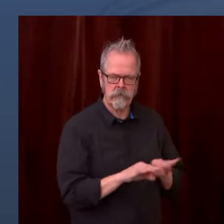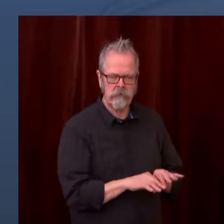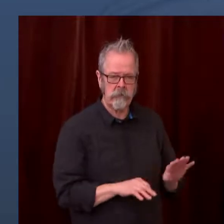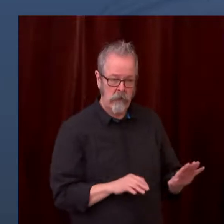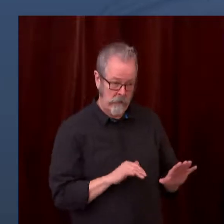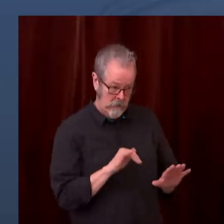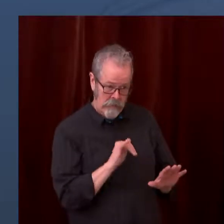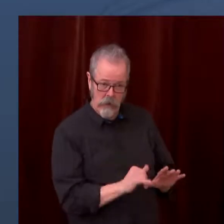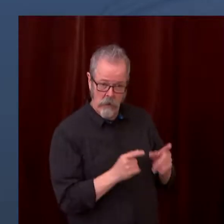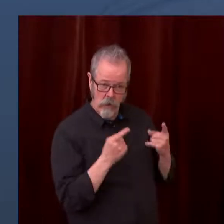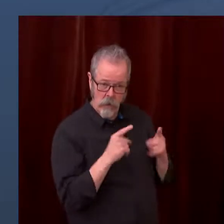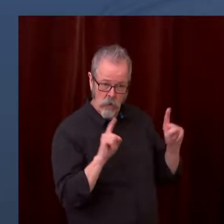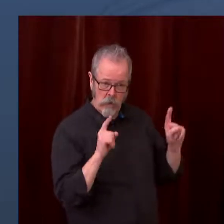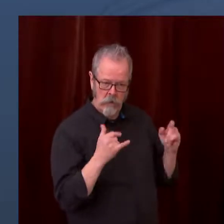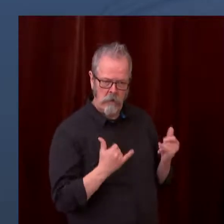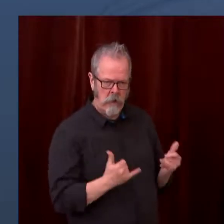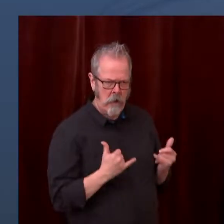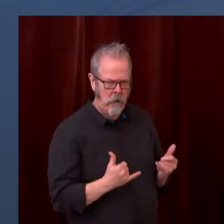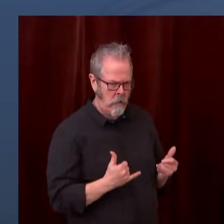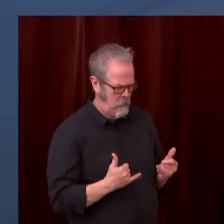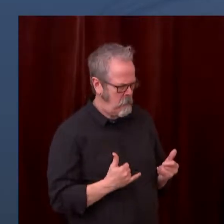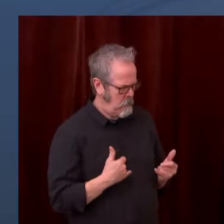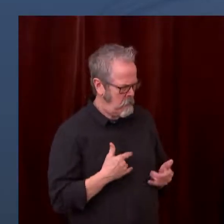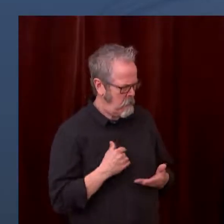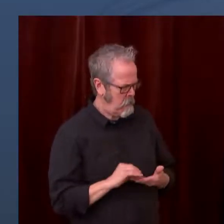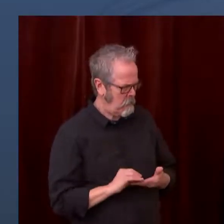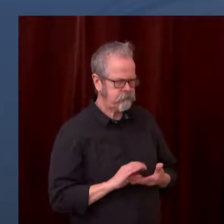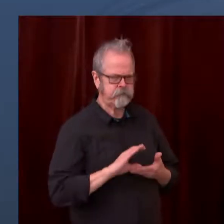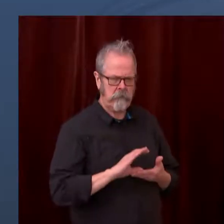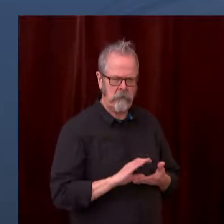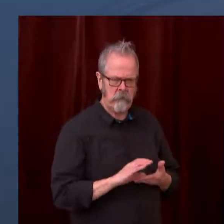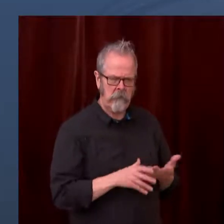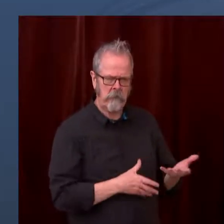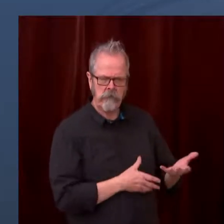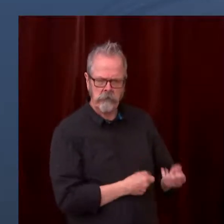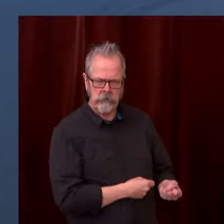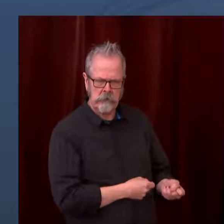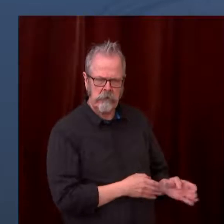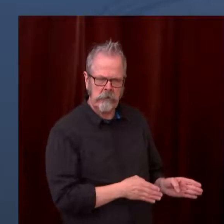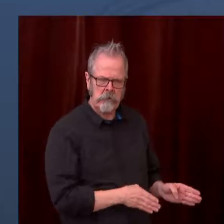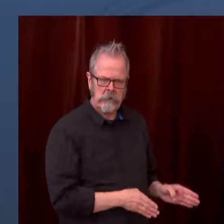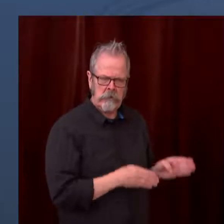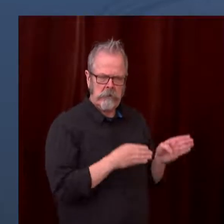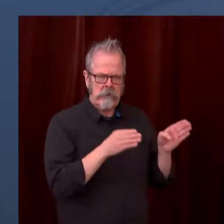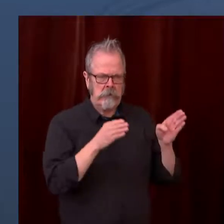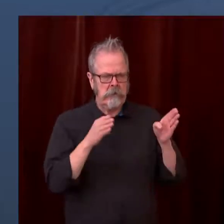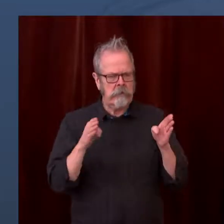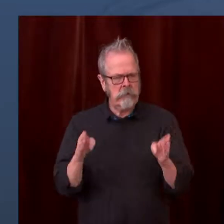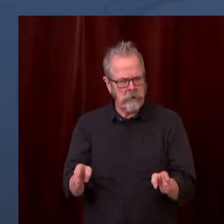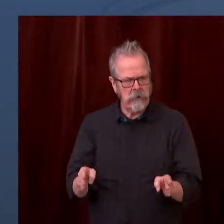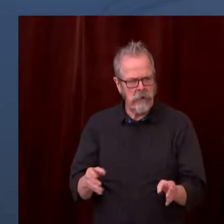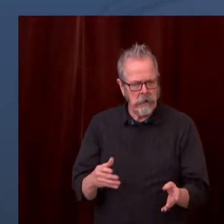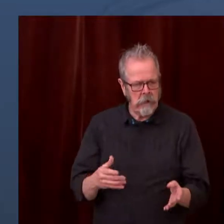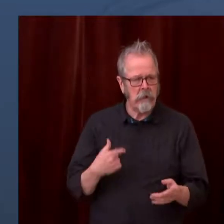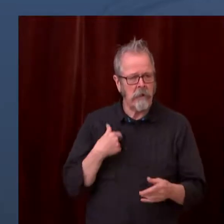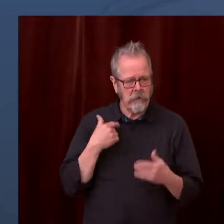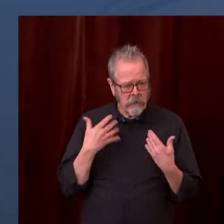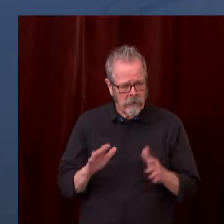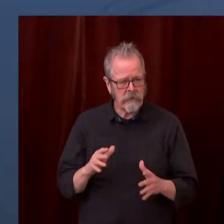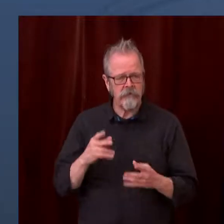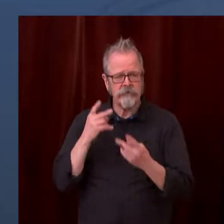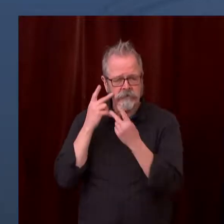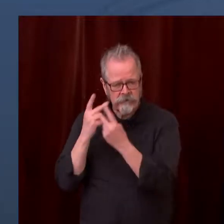trepidation about this when this discussion starts, for understandable reasons. It is understandable that people are nervous